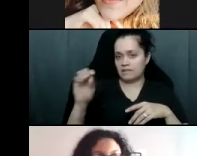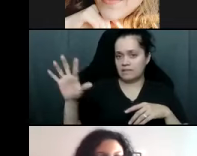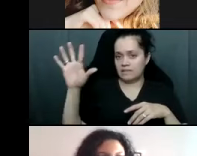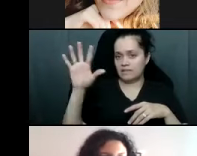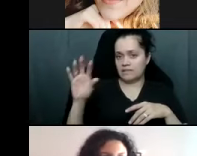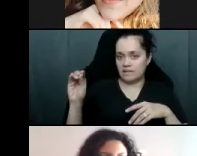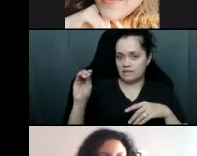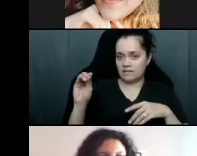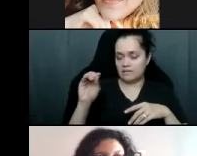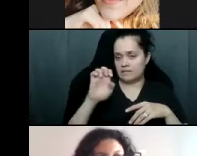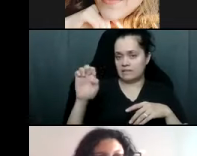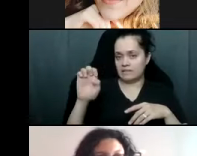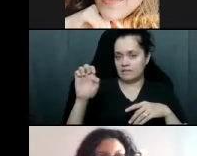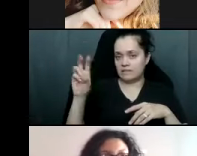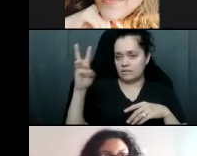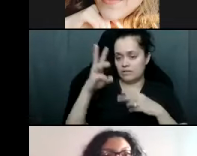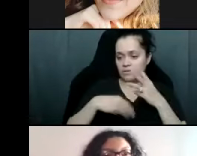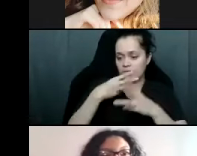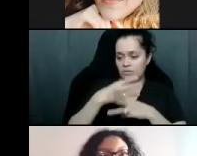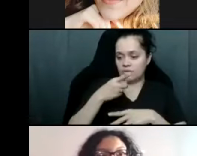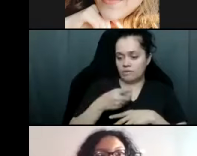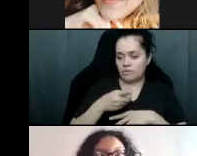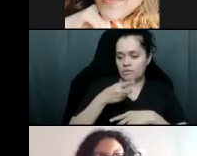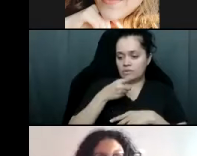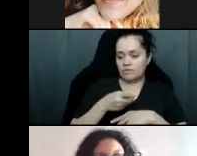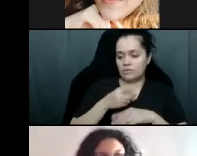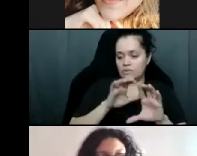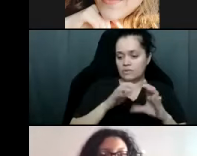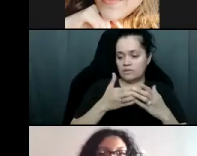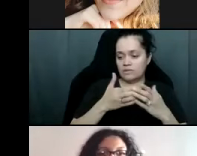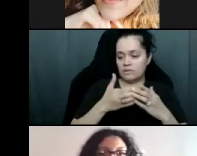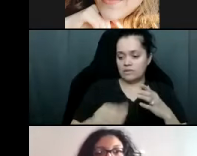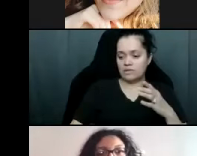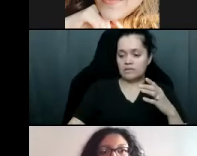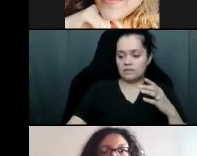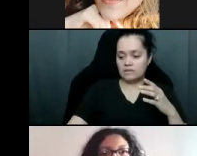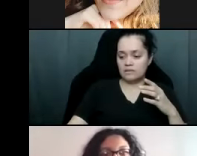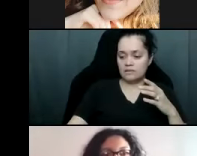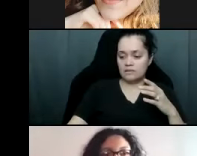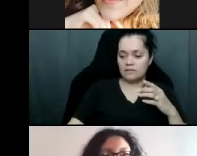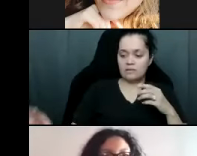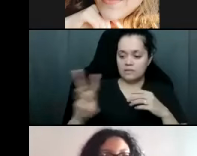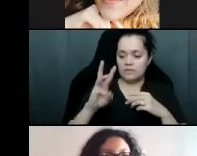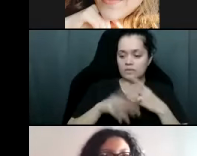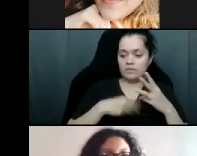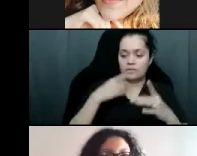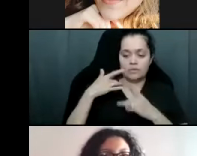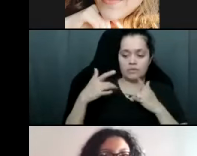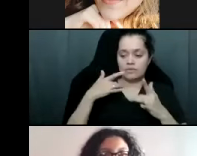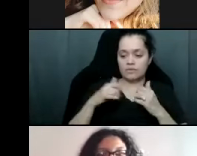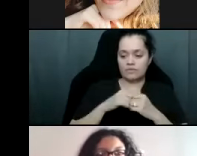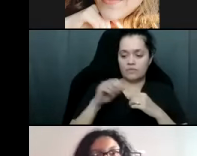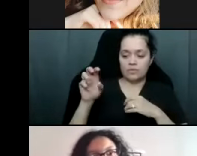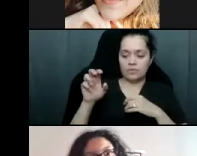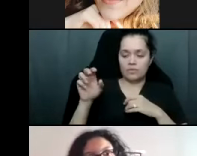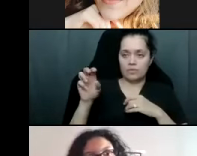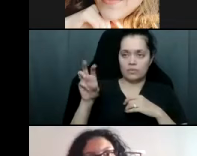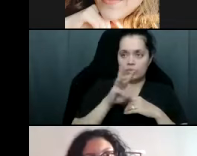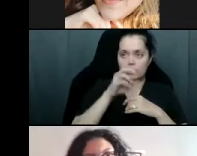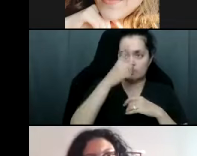in the Eastern world. So this class is the Western world, so we don't concern ourselves with the western half of